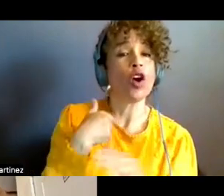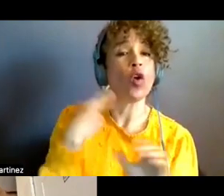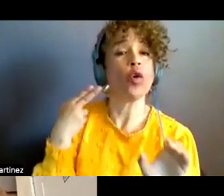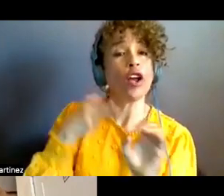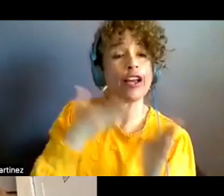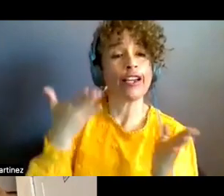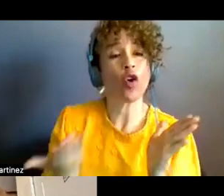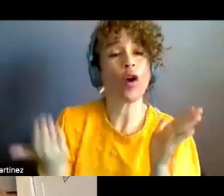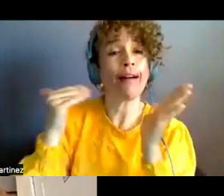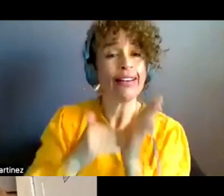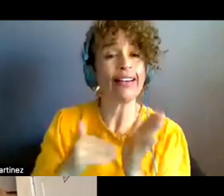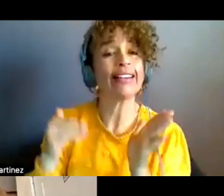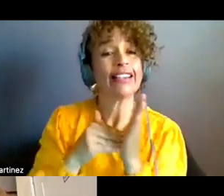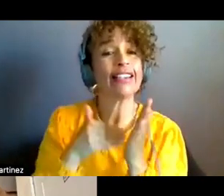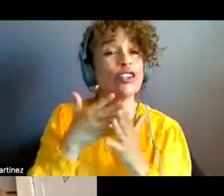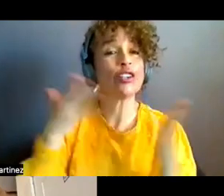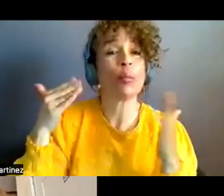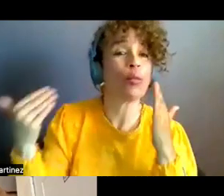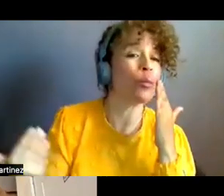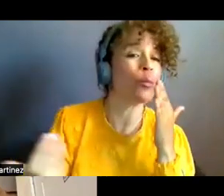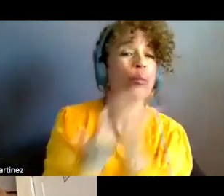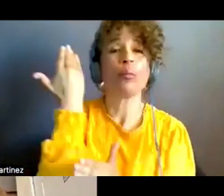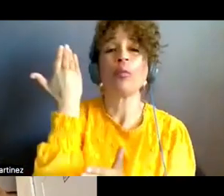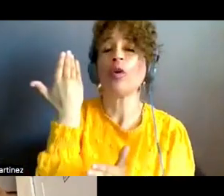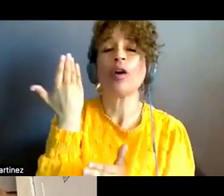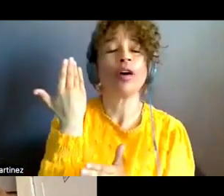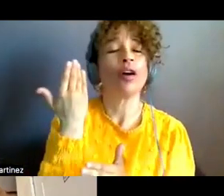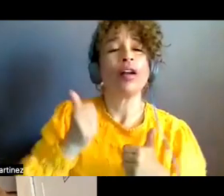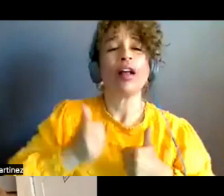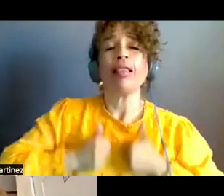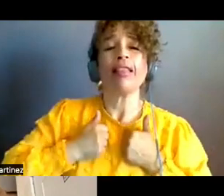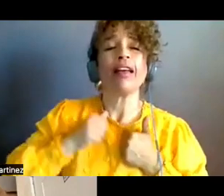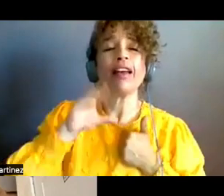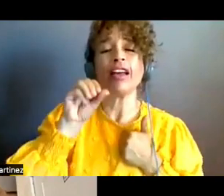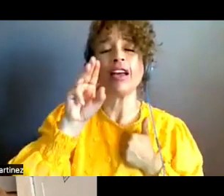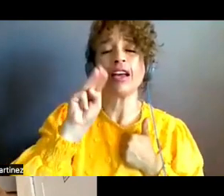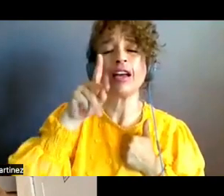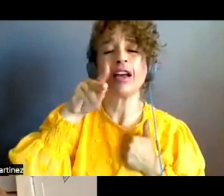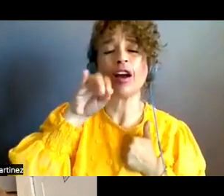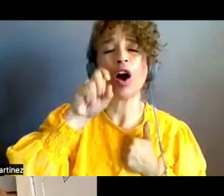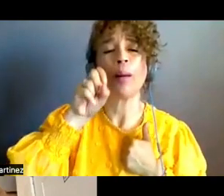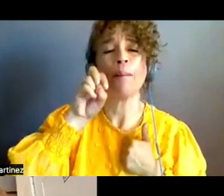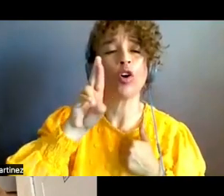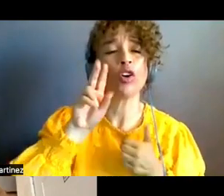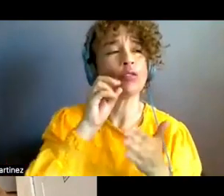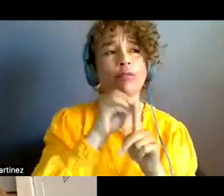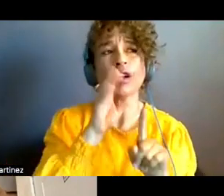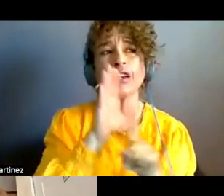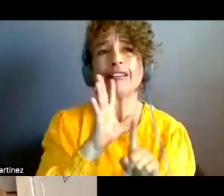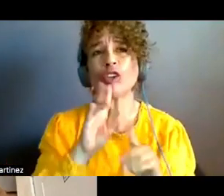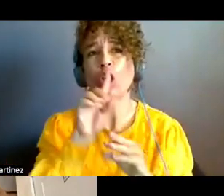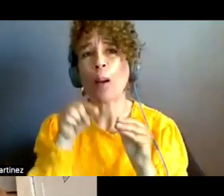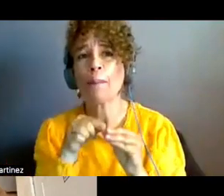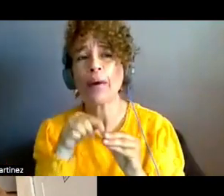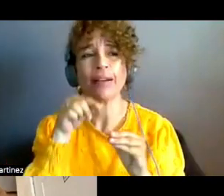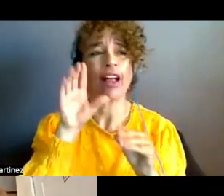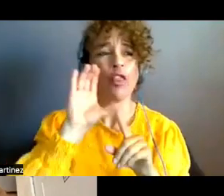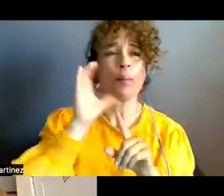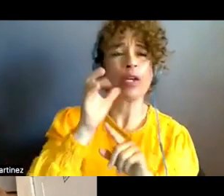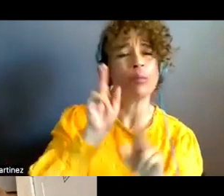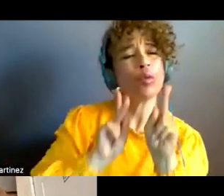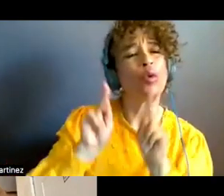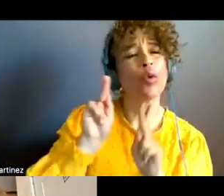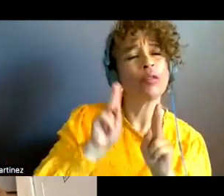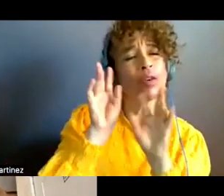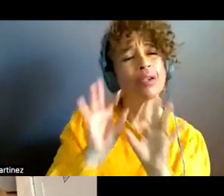hearing again, and something brand new by a living composer who was there in the audience and talks about the piece wow. beforehand. So that's